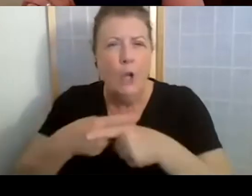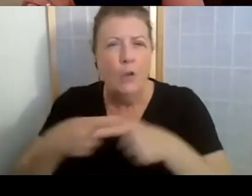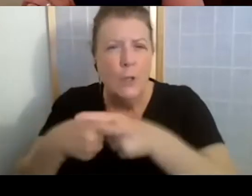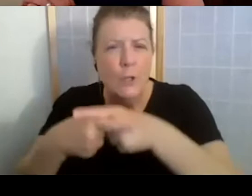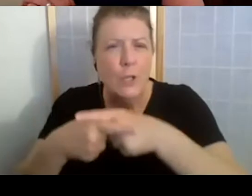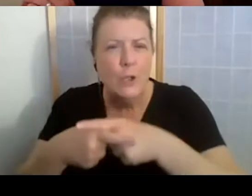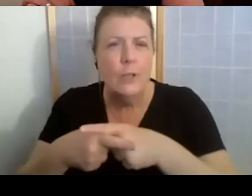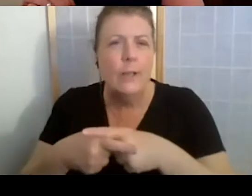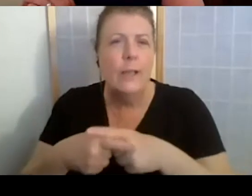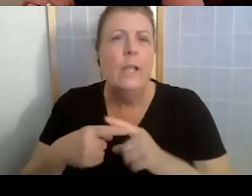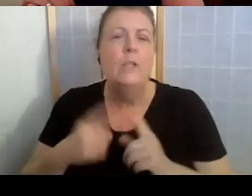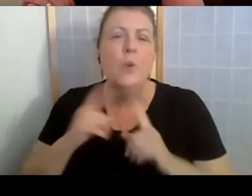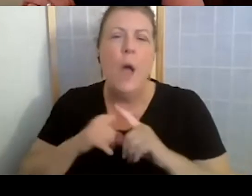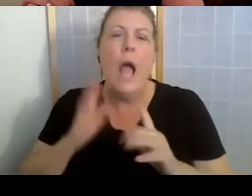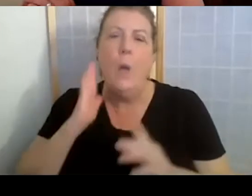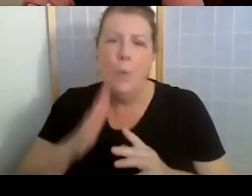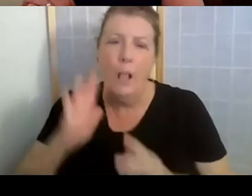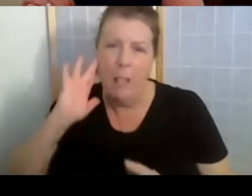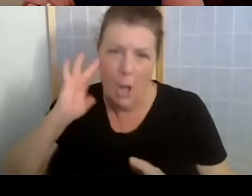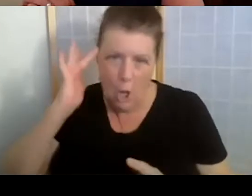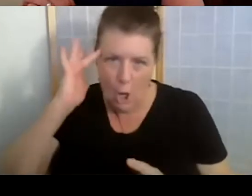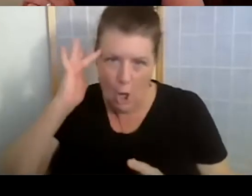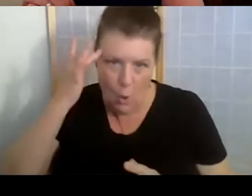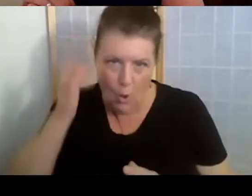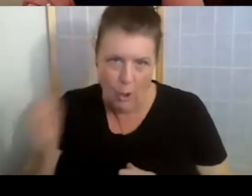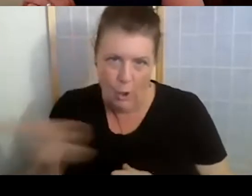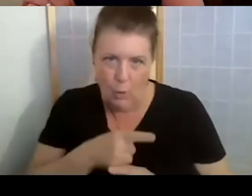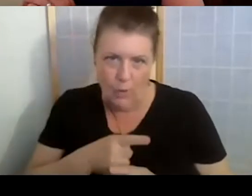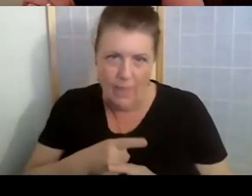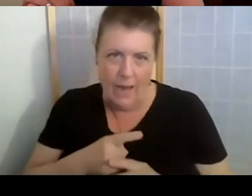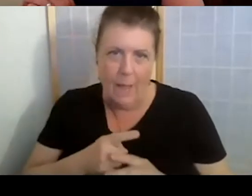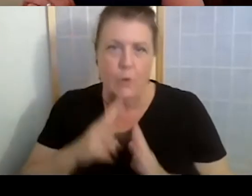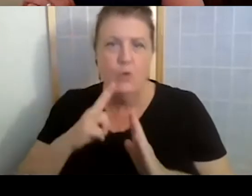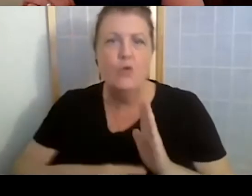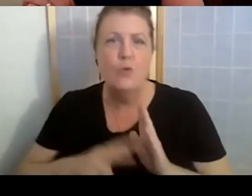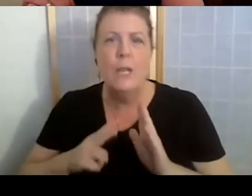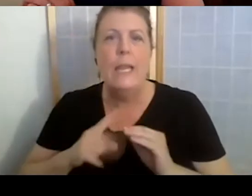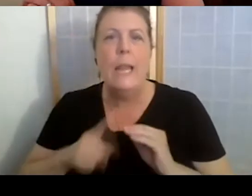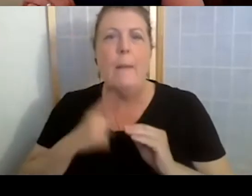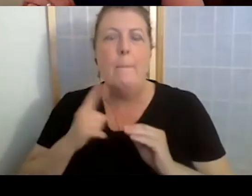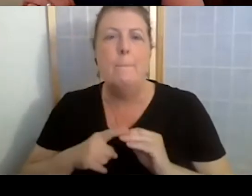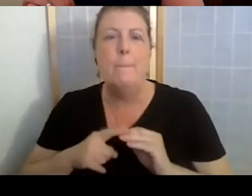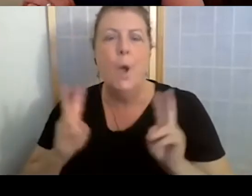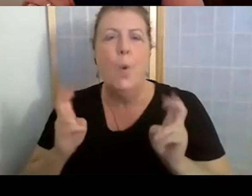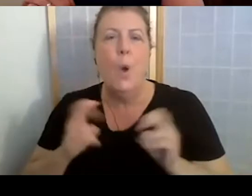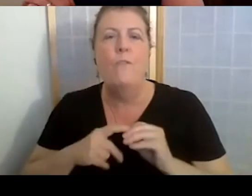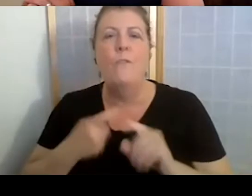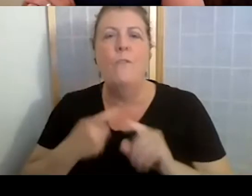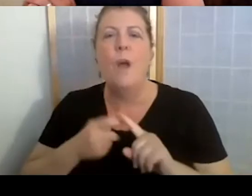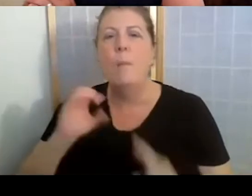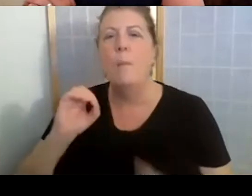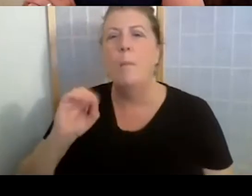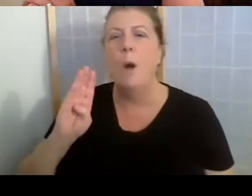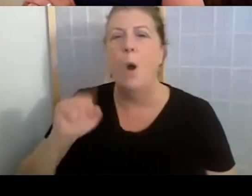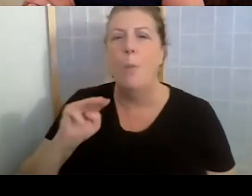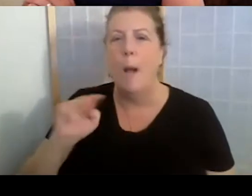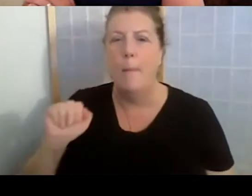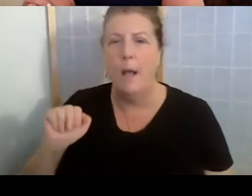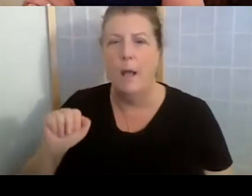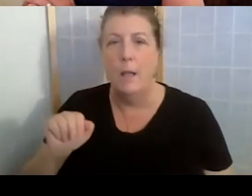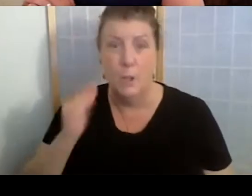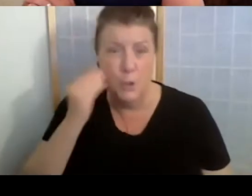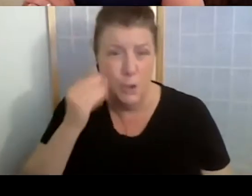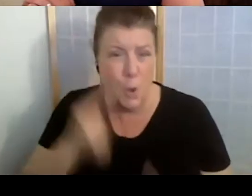annoyingly going to read very quickly a quote from Barack Obama on the Mark Maron podcast from 2015. Do you know what I'm gonna read by any